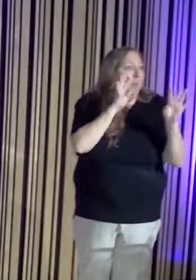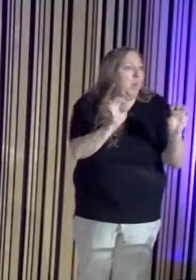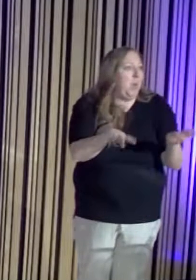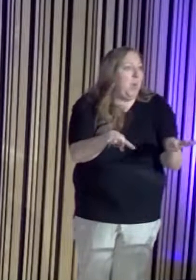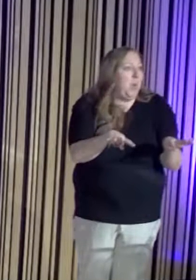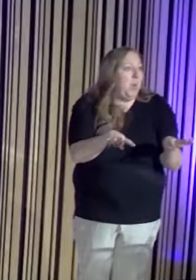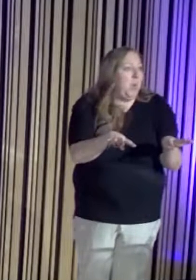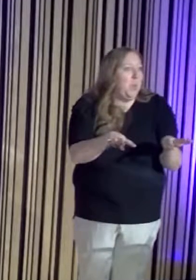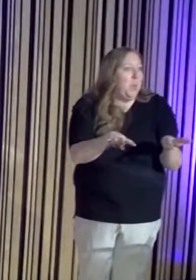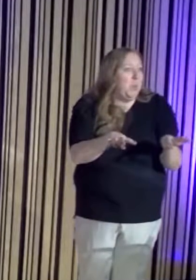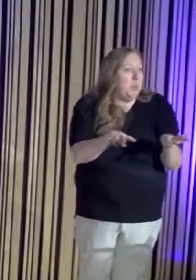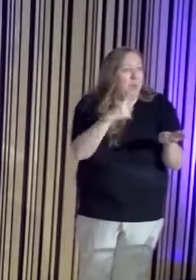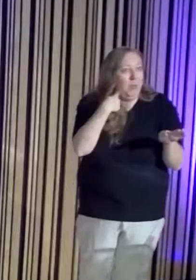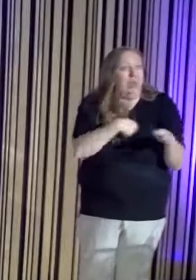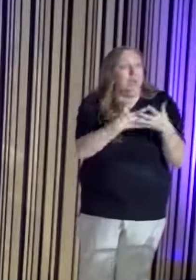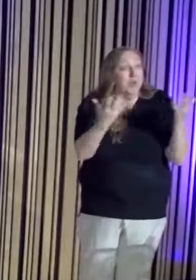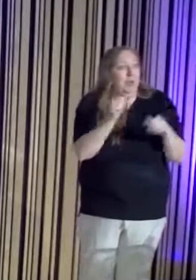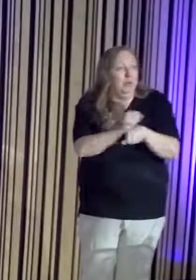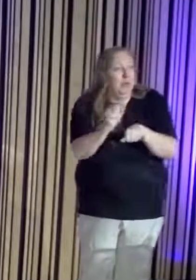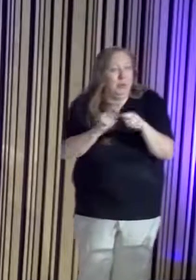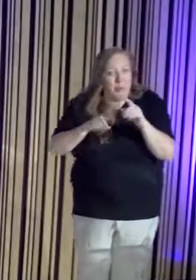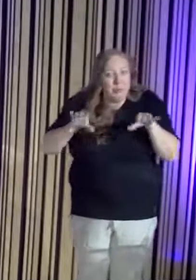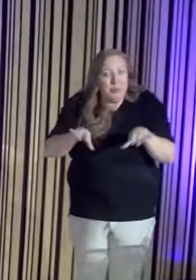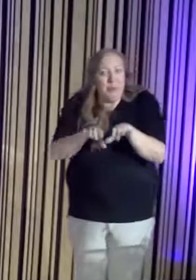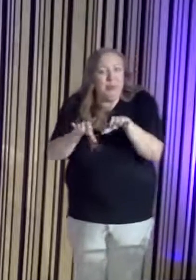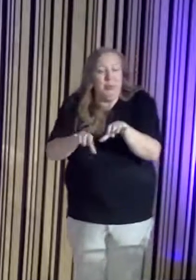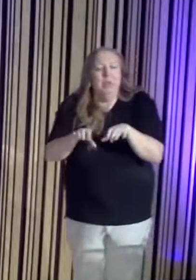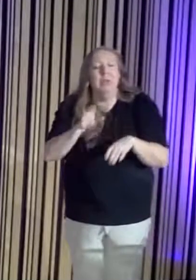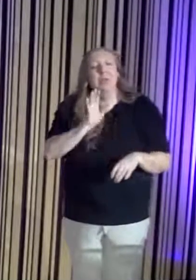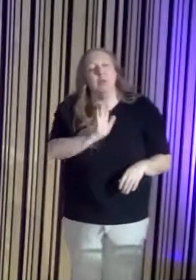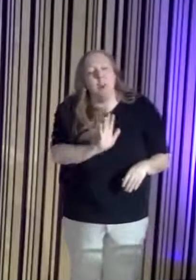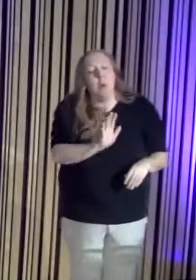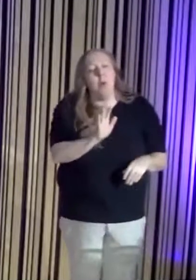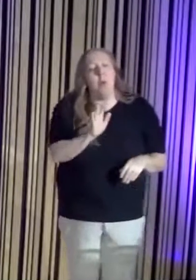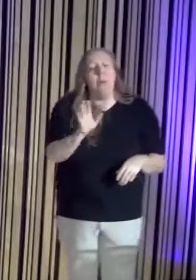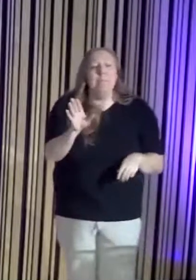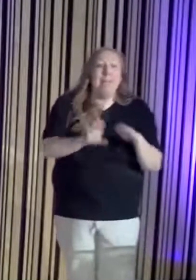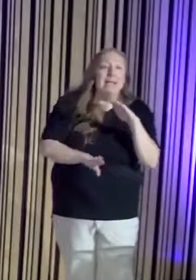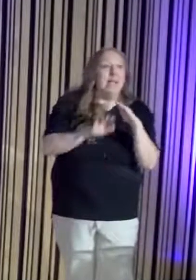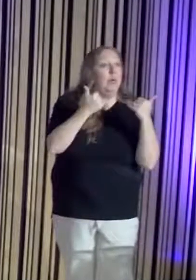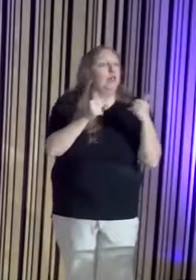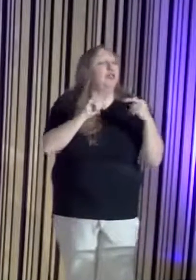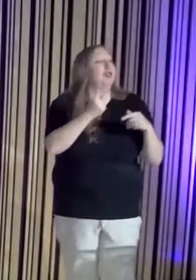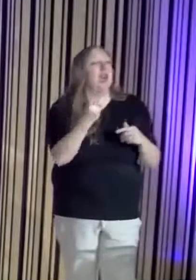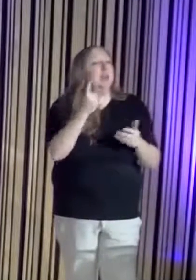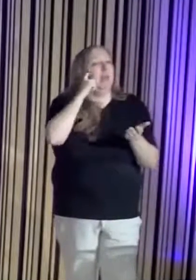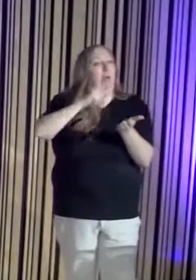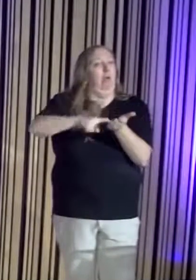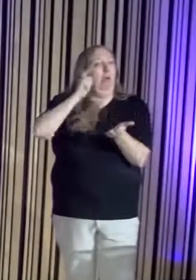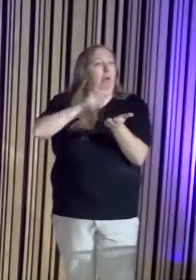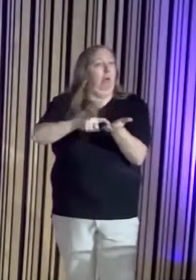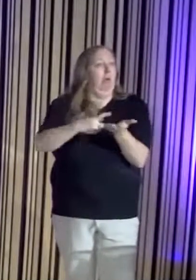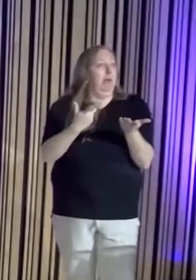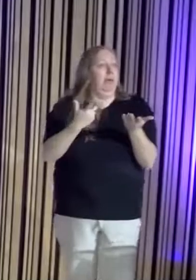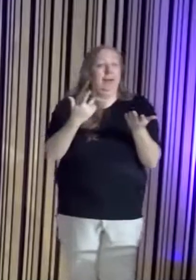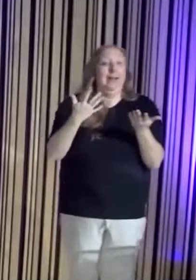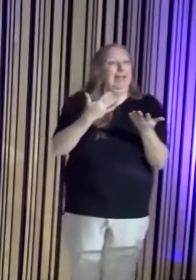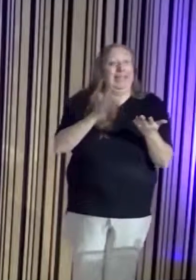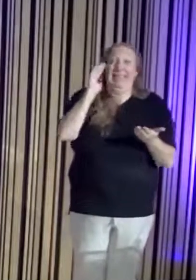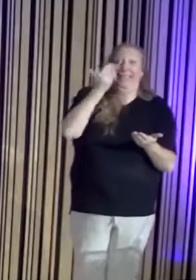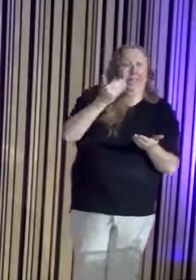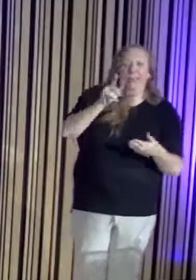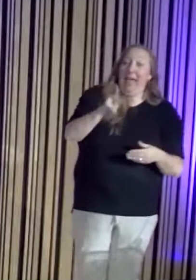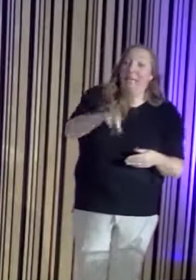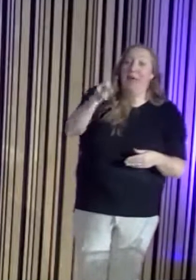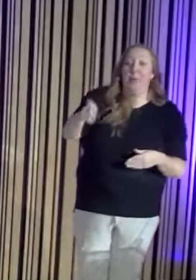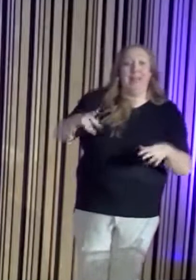because we have so much to explore. So it's basically, a sort of, it's a toy shop. It's a